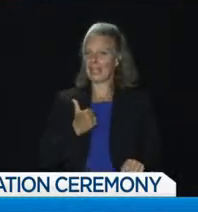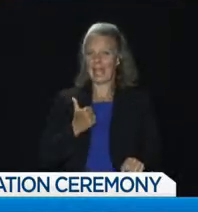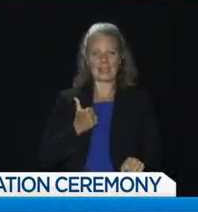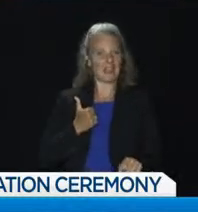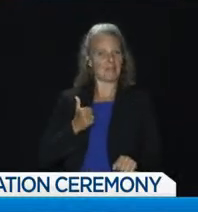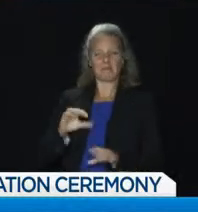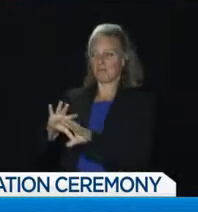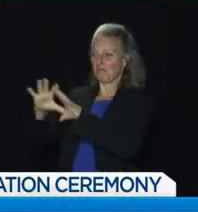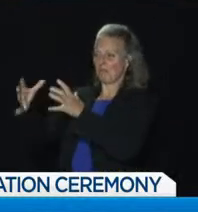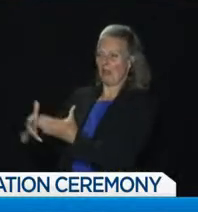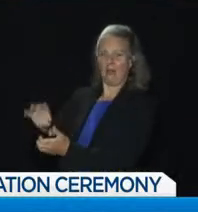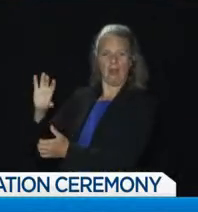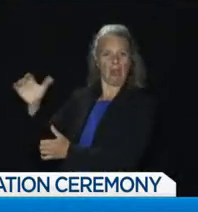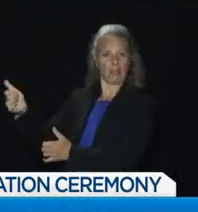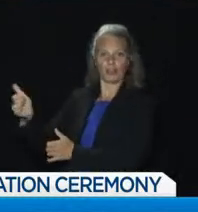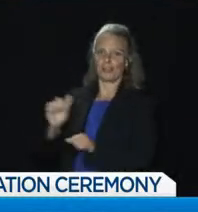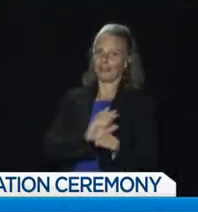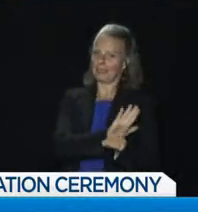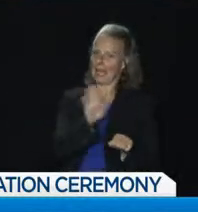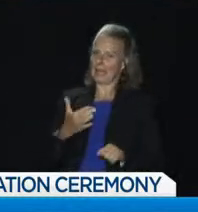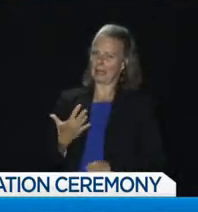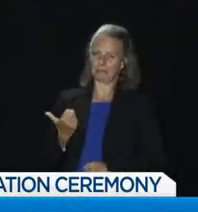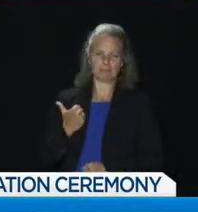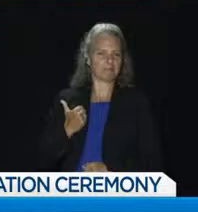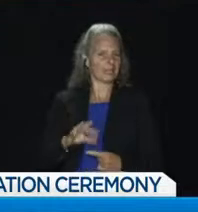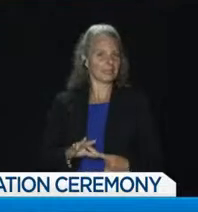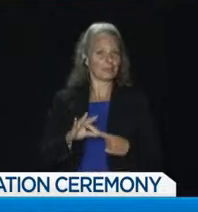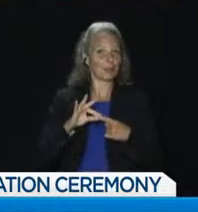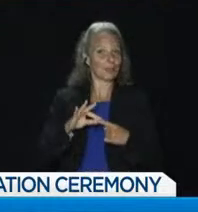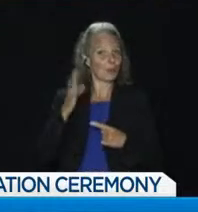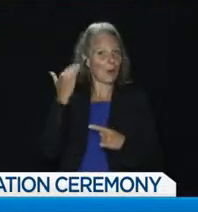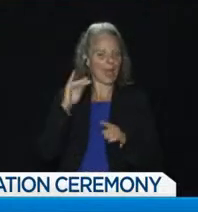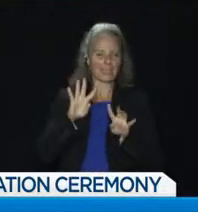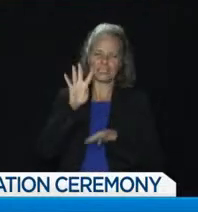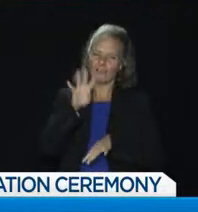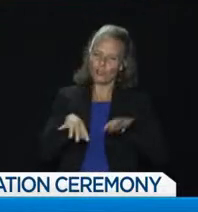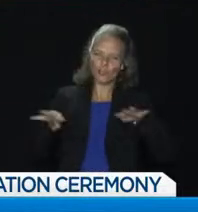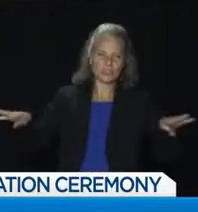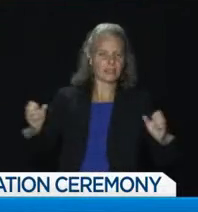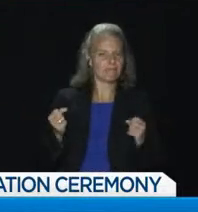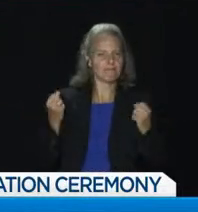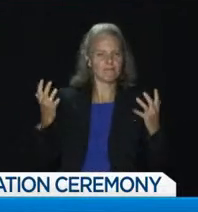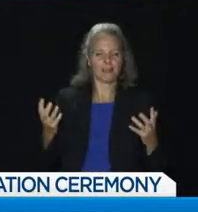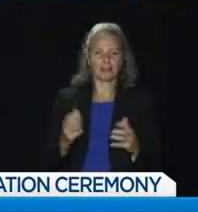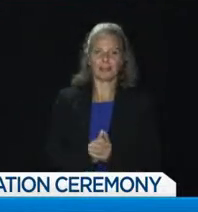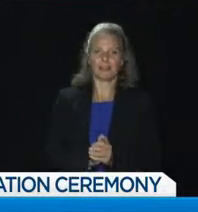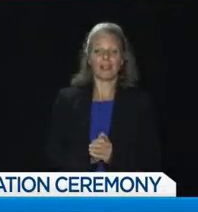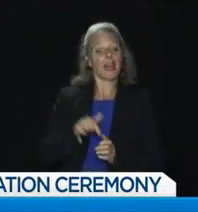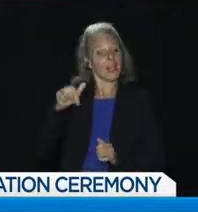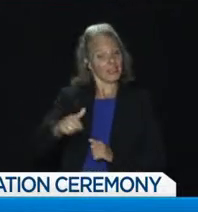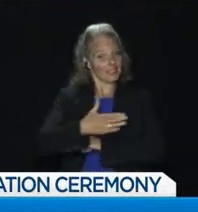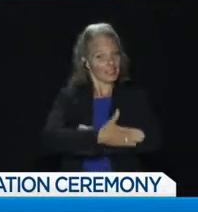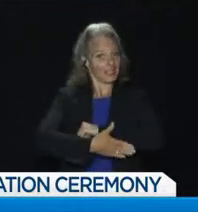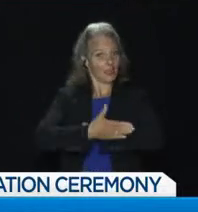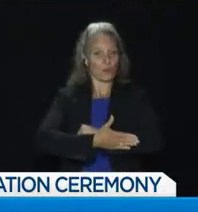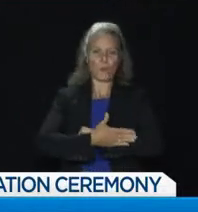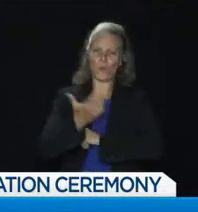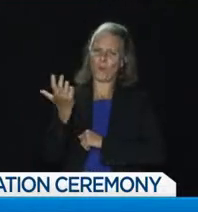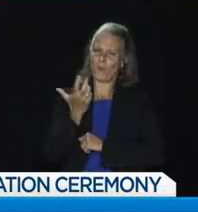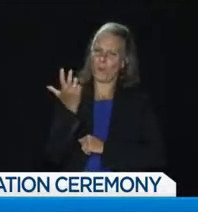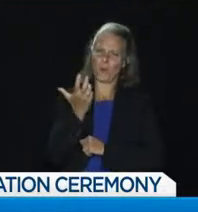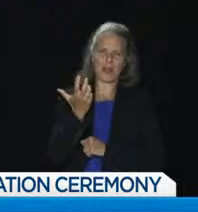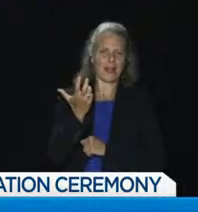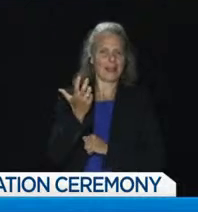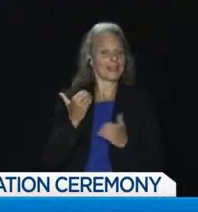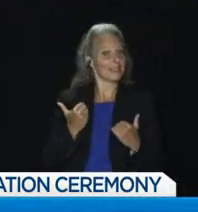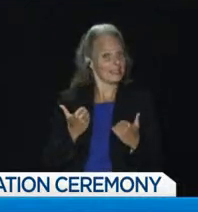defined by our diversity. We're still a country that is, in many ways, young.